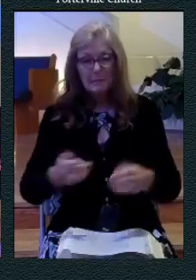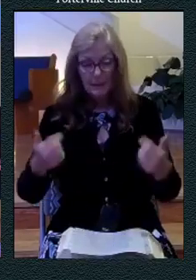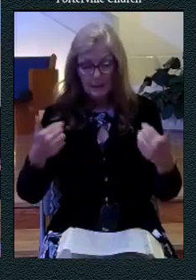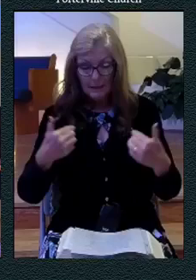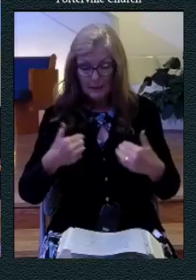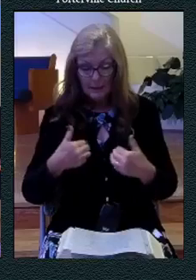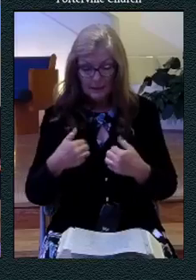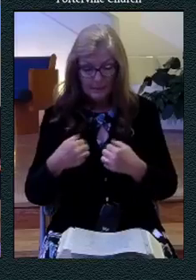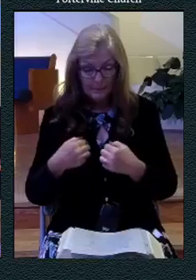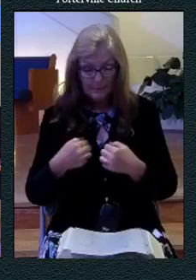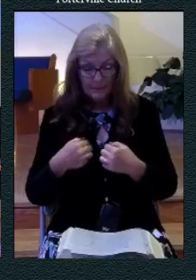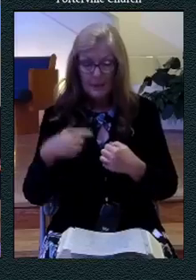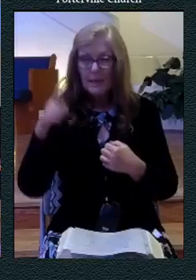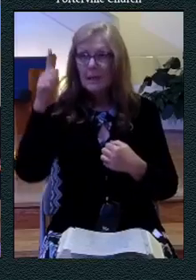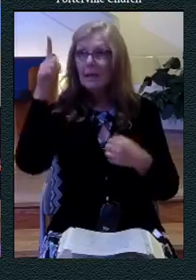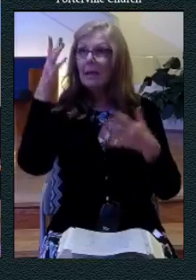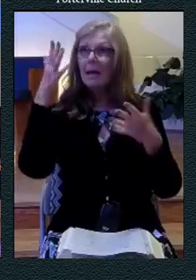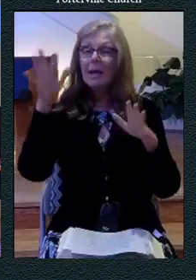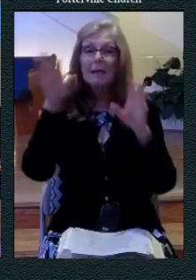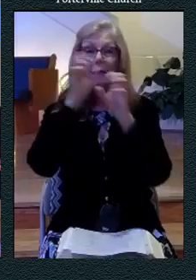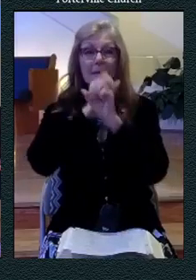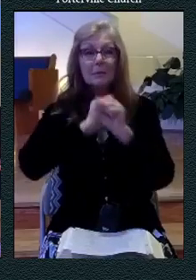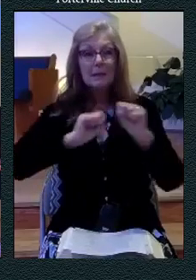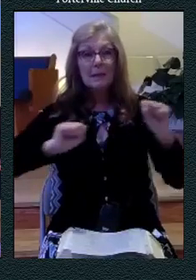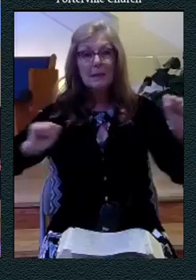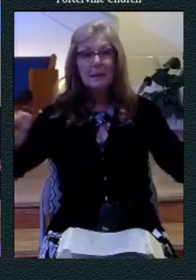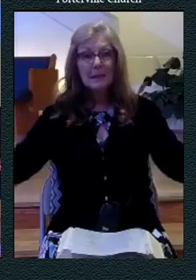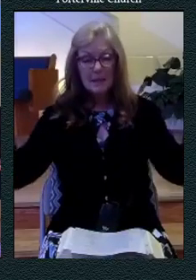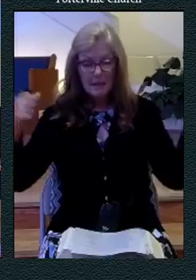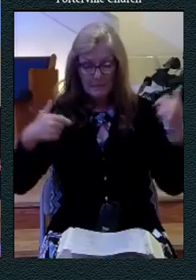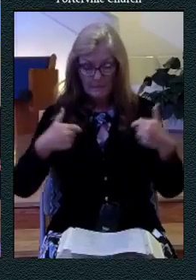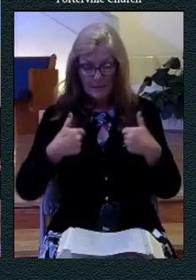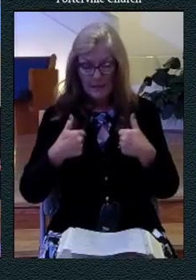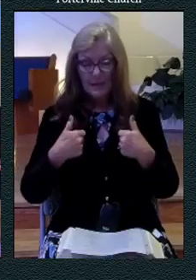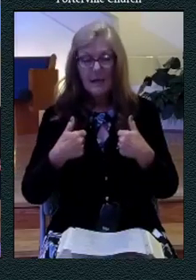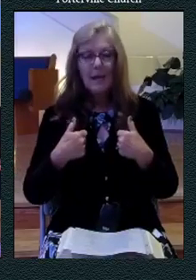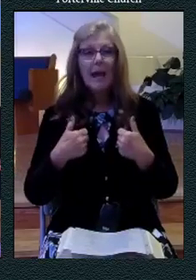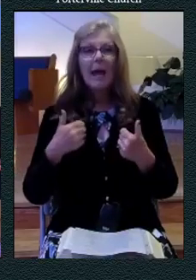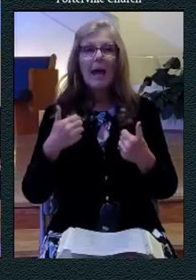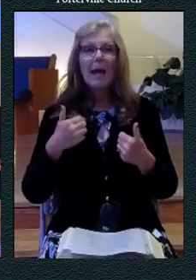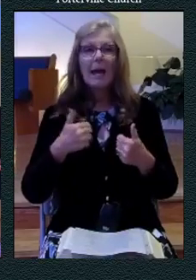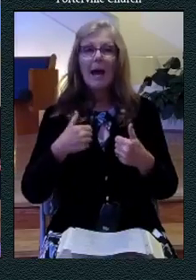me. He has redeemed me.